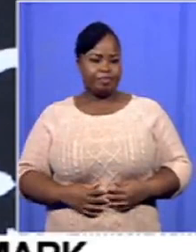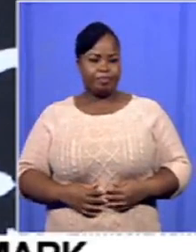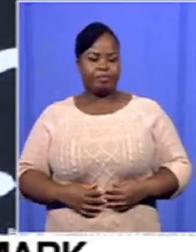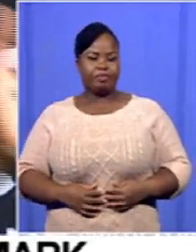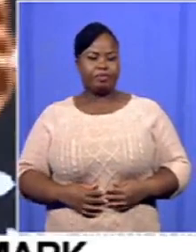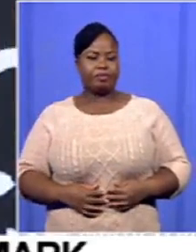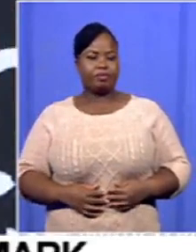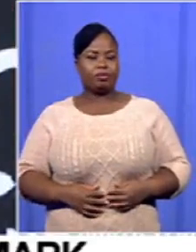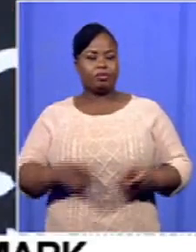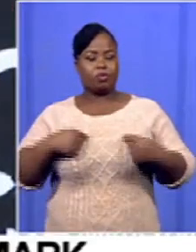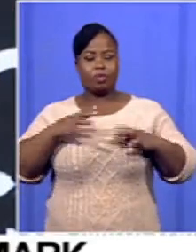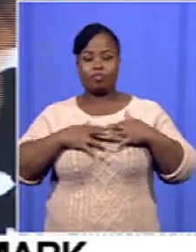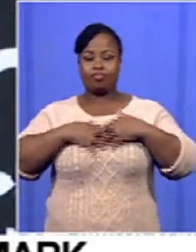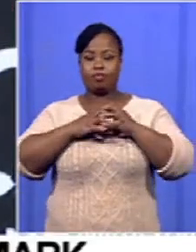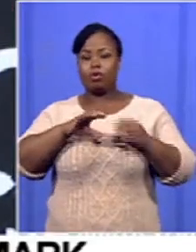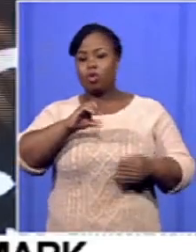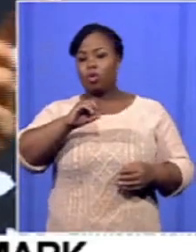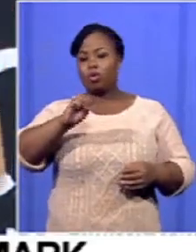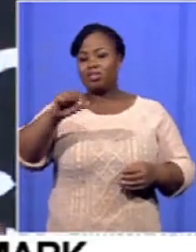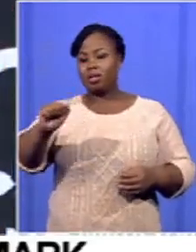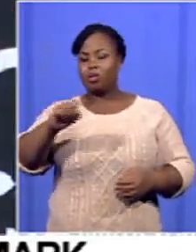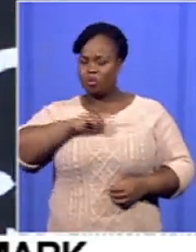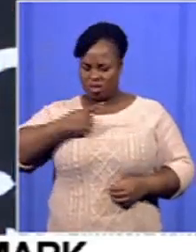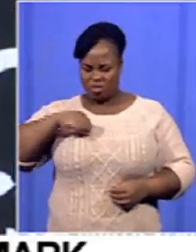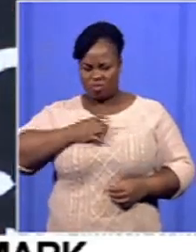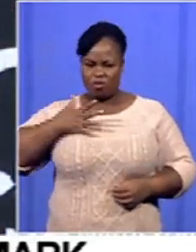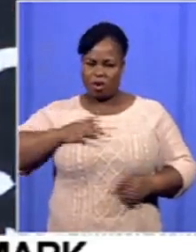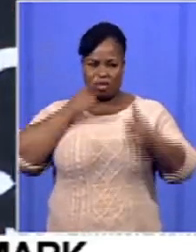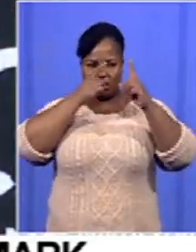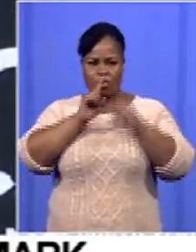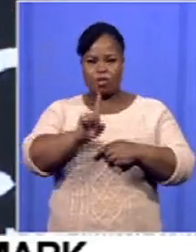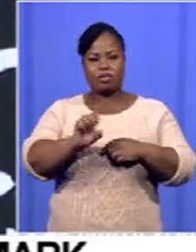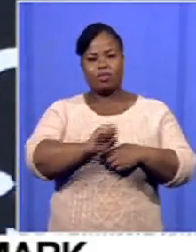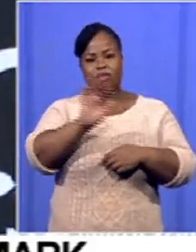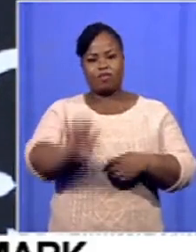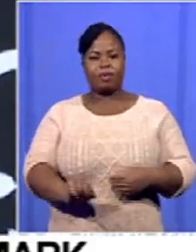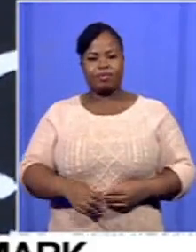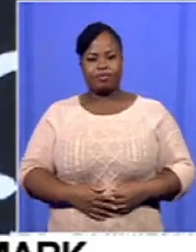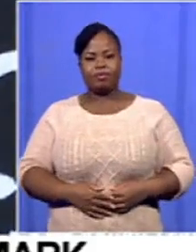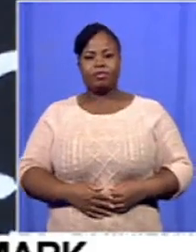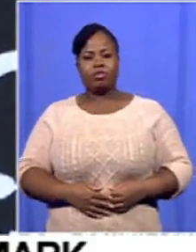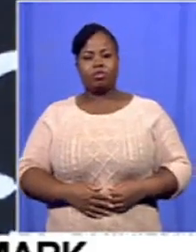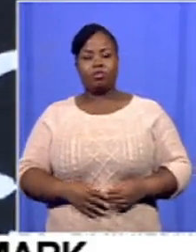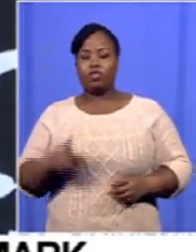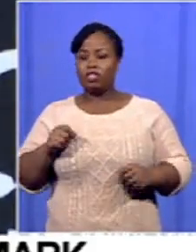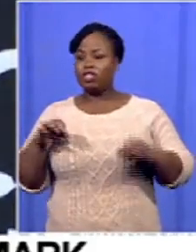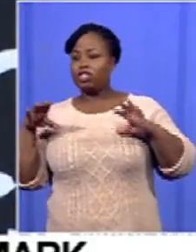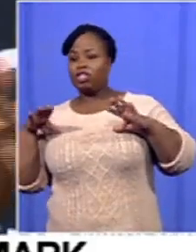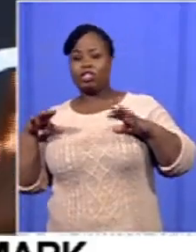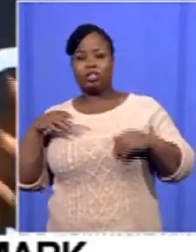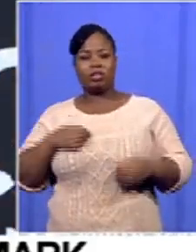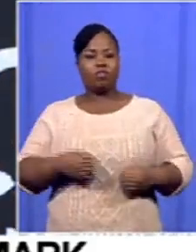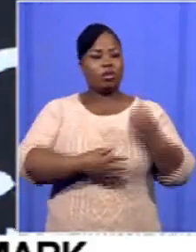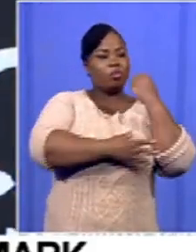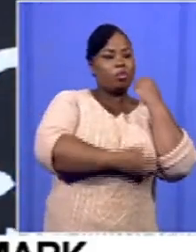We built One South Africa because we truly wanted One South Africa. Not a One South Africa for the rich, not a One South Africa for